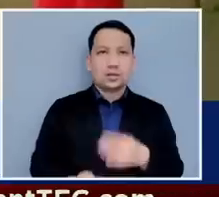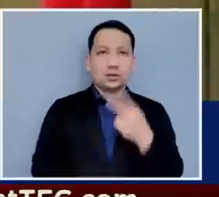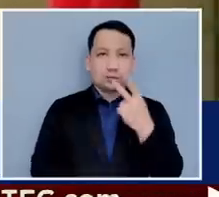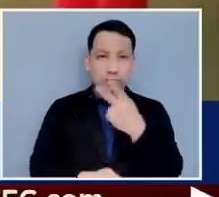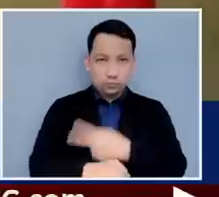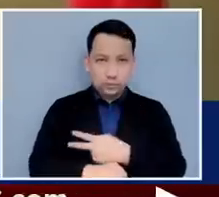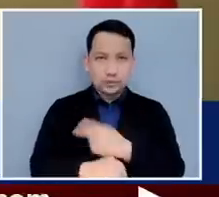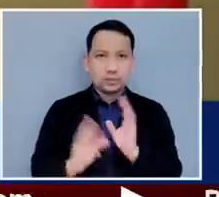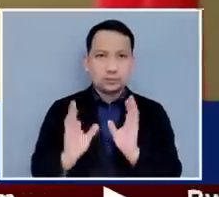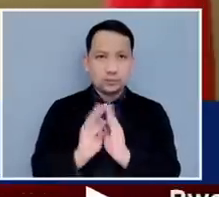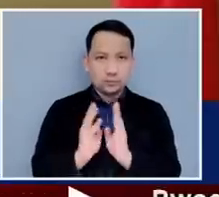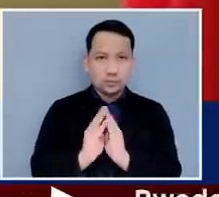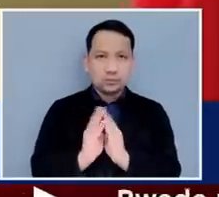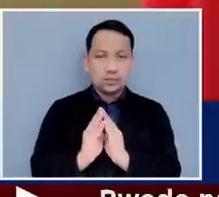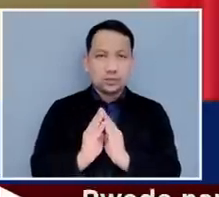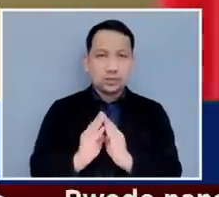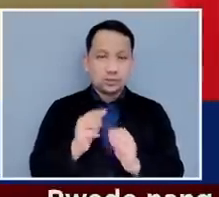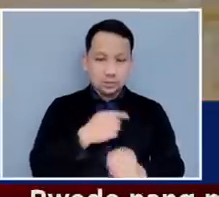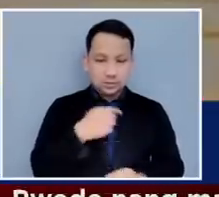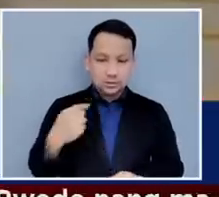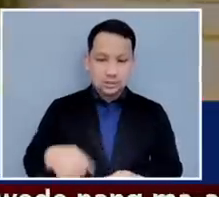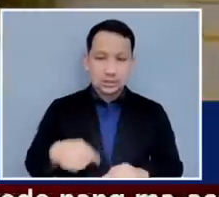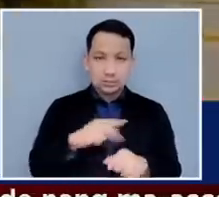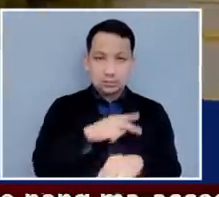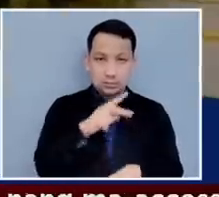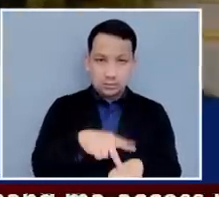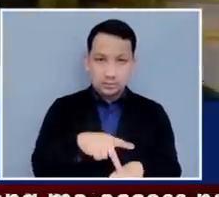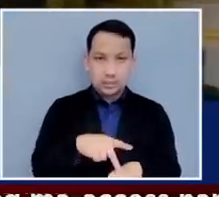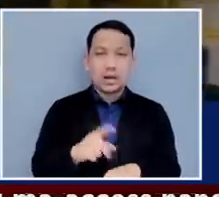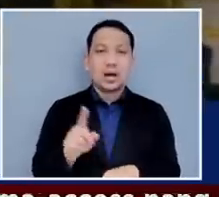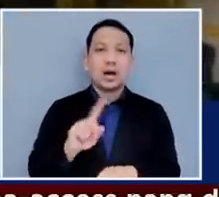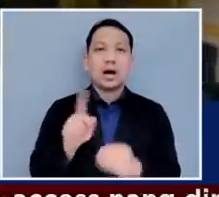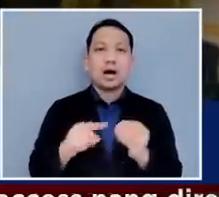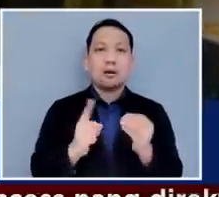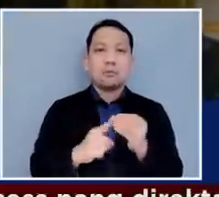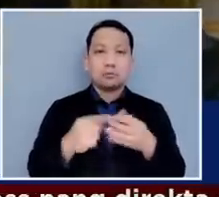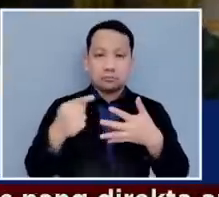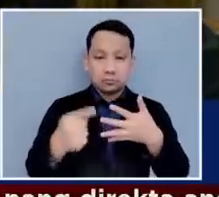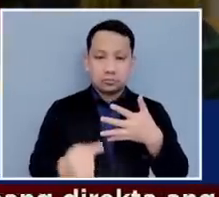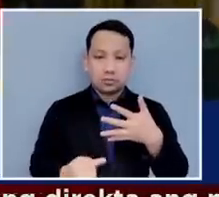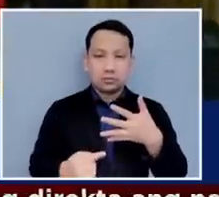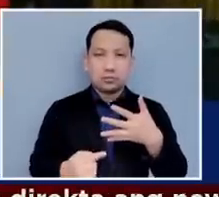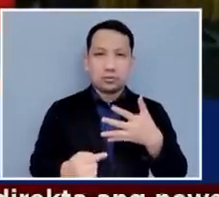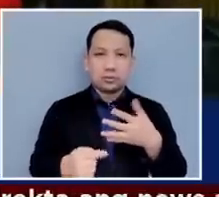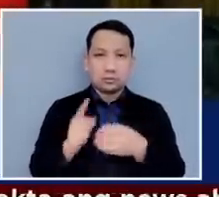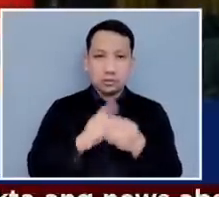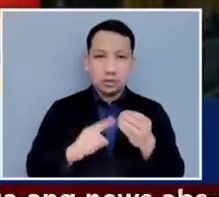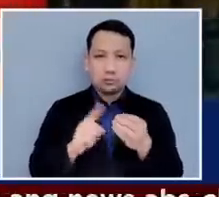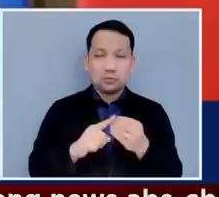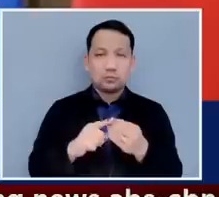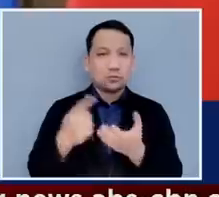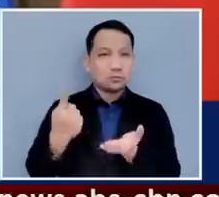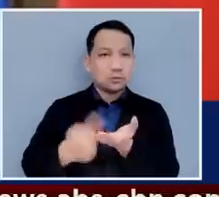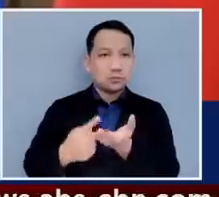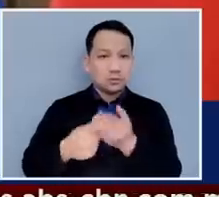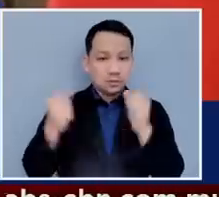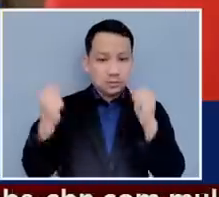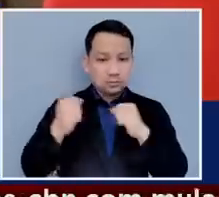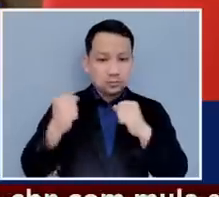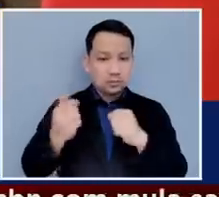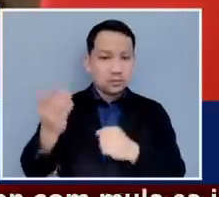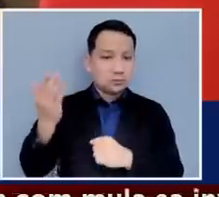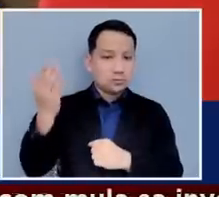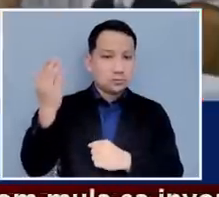mga opisyal ng China at Pilipinas. Bahagi sa mga tinalakay ang implementasyon ng mga napagkasunduan sa pagitan